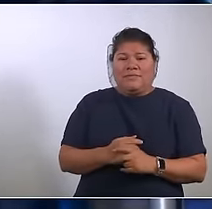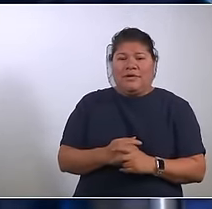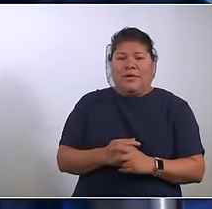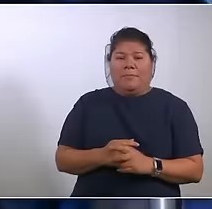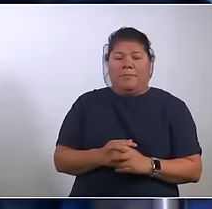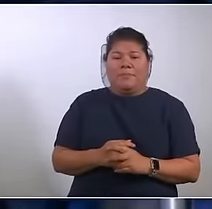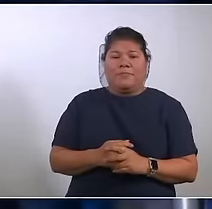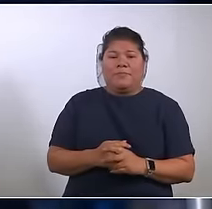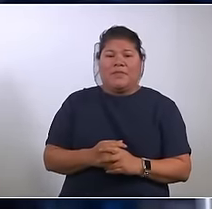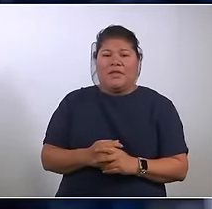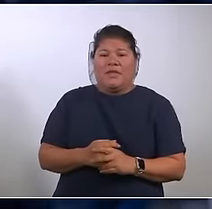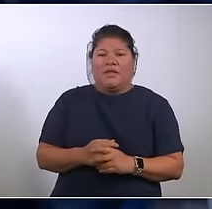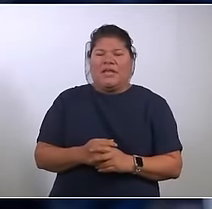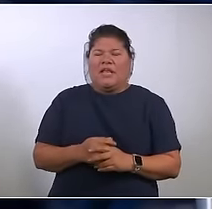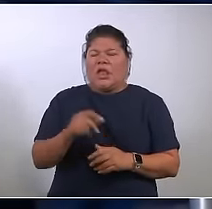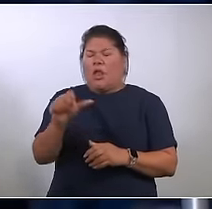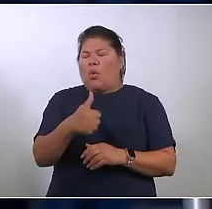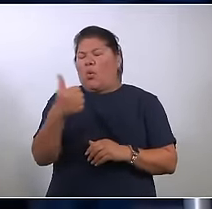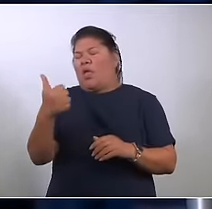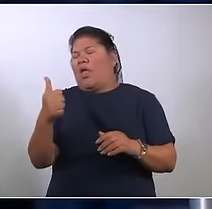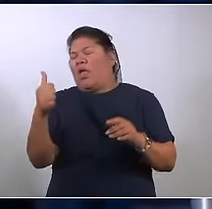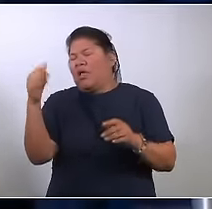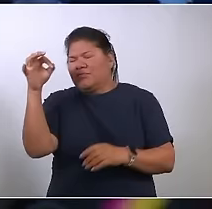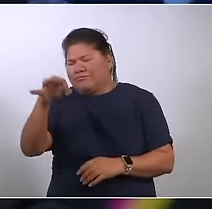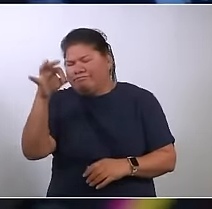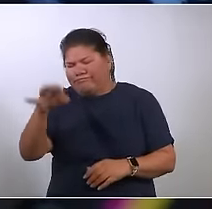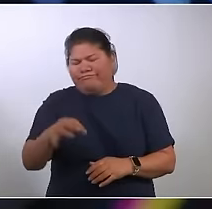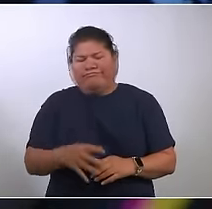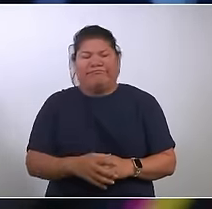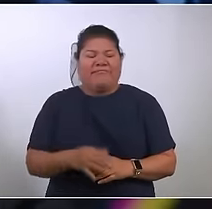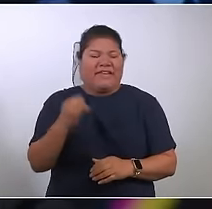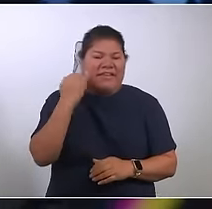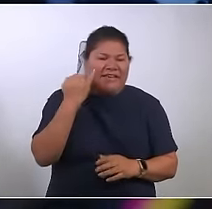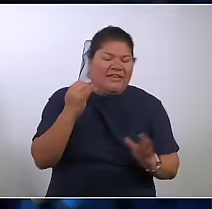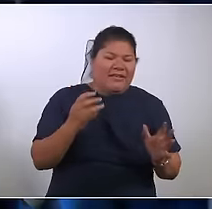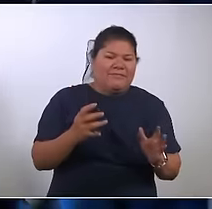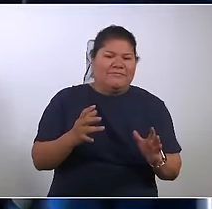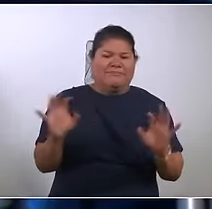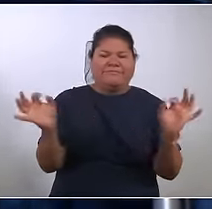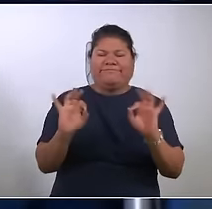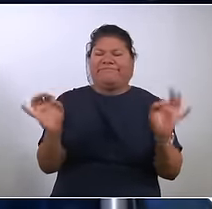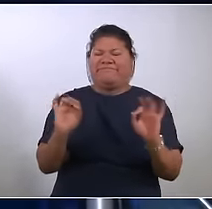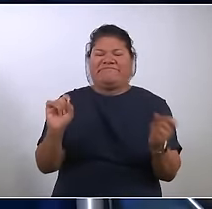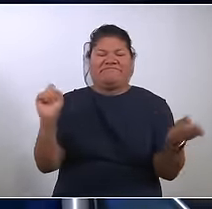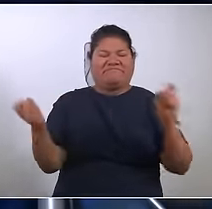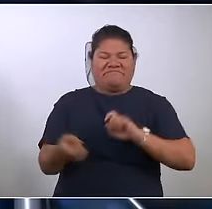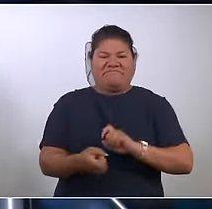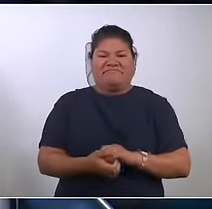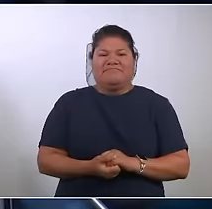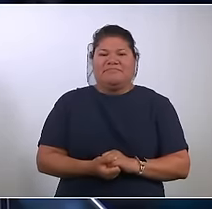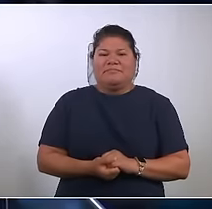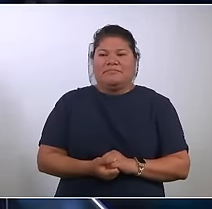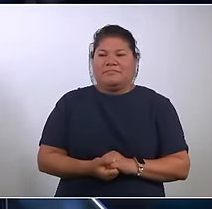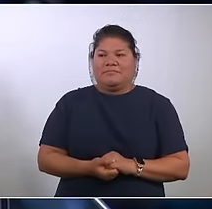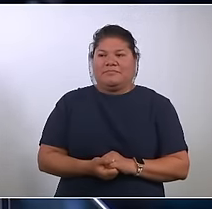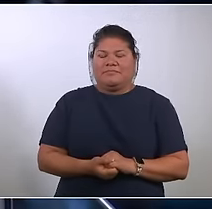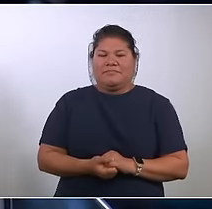If it was just another message, si fuera simple otro mensaje, nothing would change. Nada cambia.